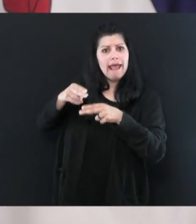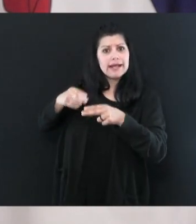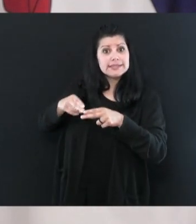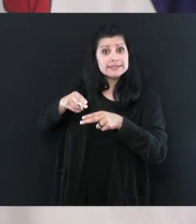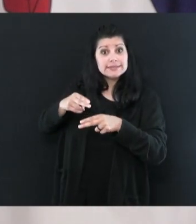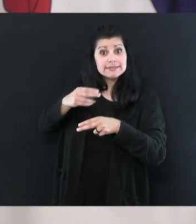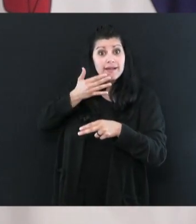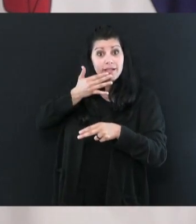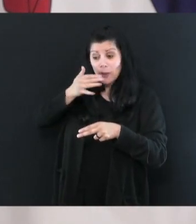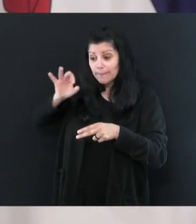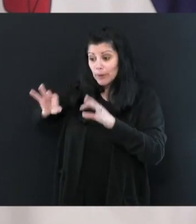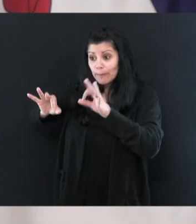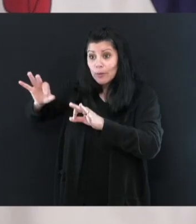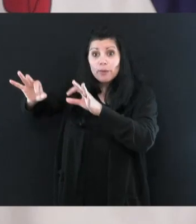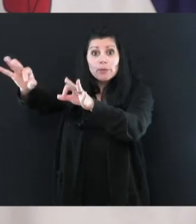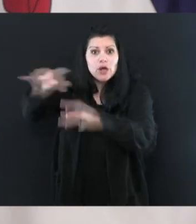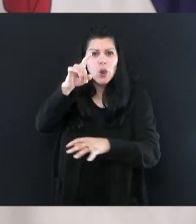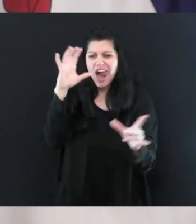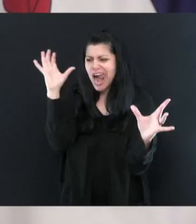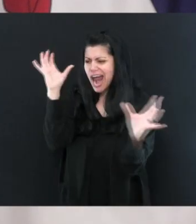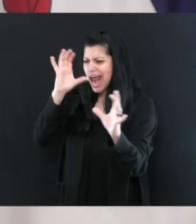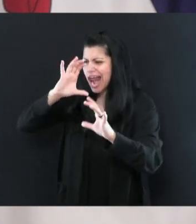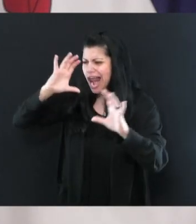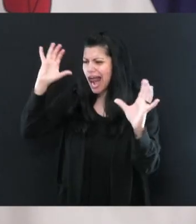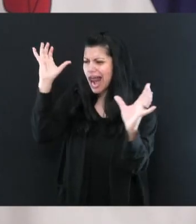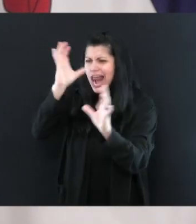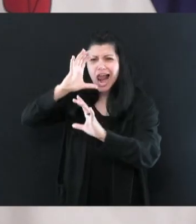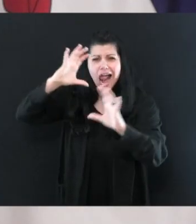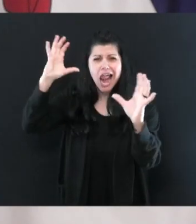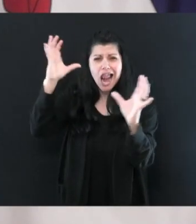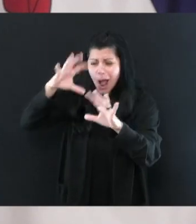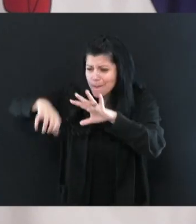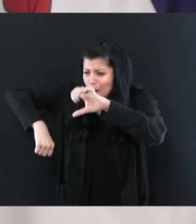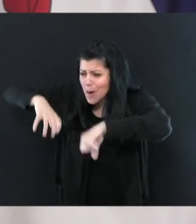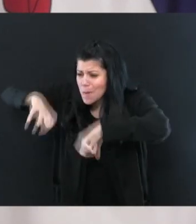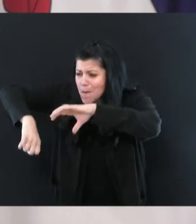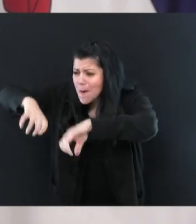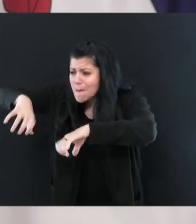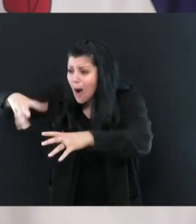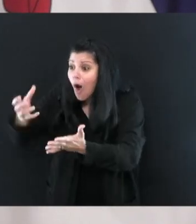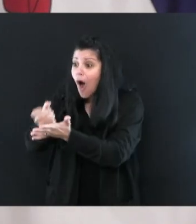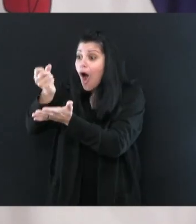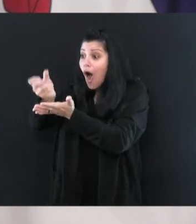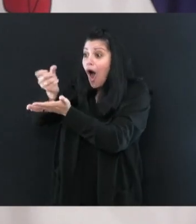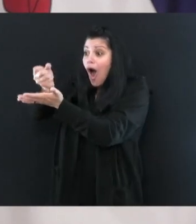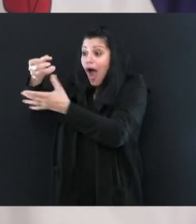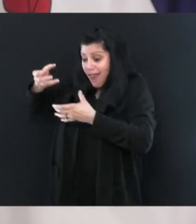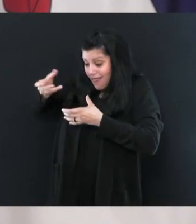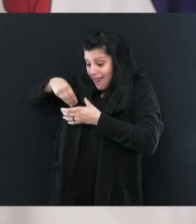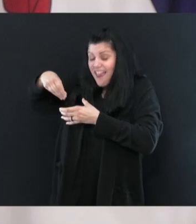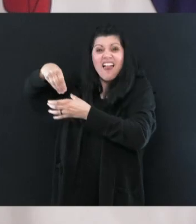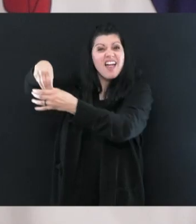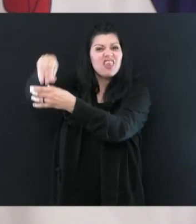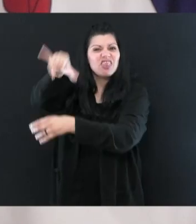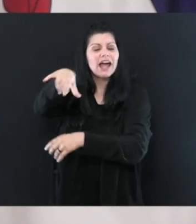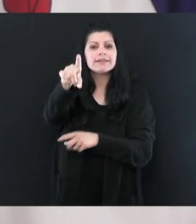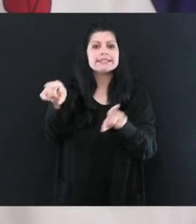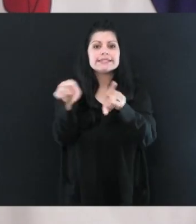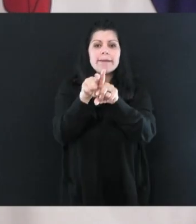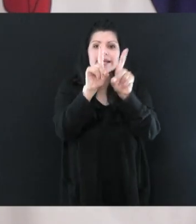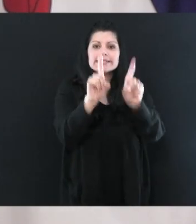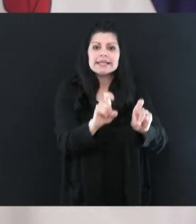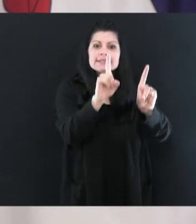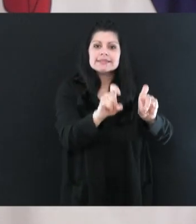have the test. So please, if the people that are going to games, if they'll do one